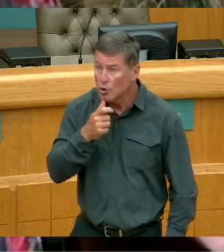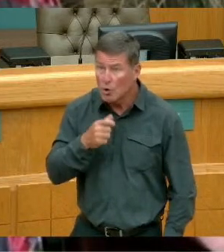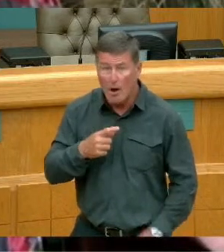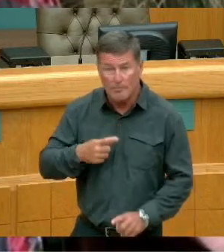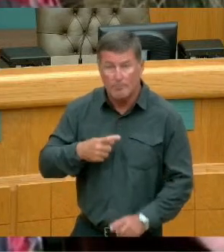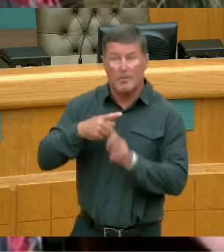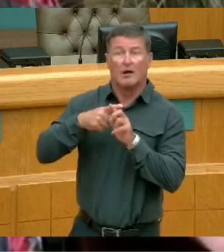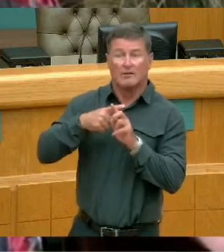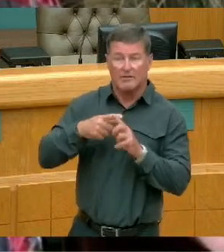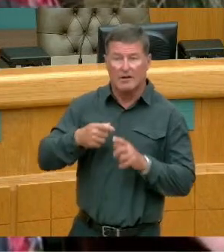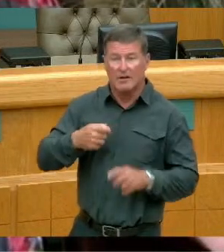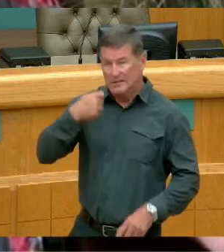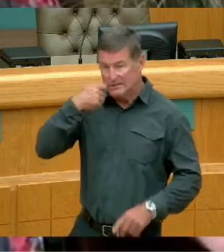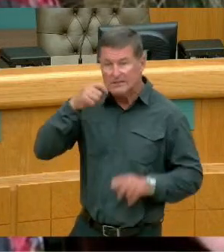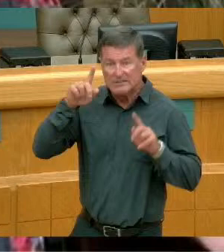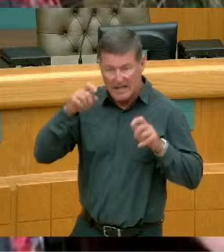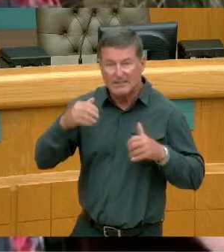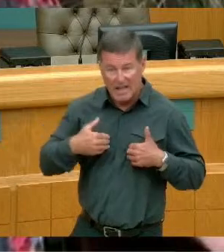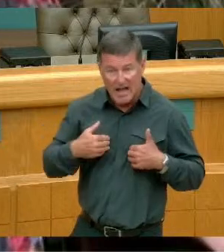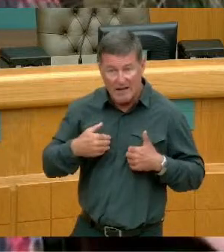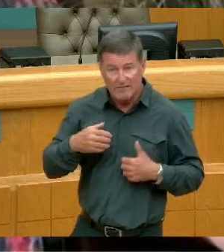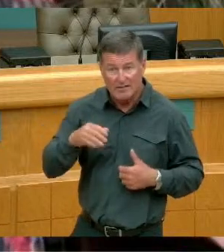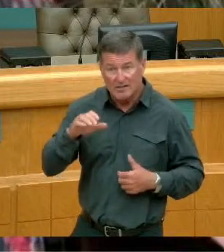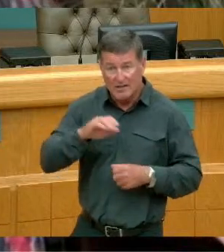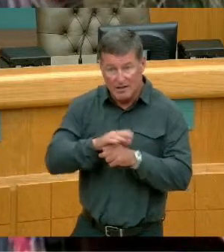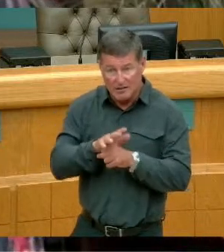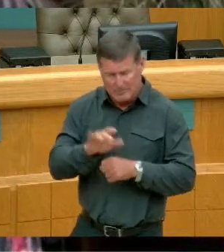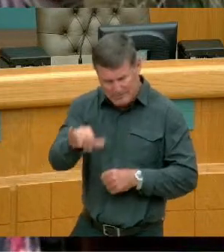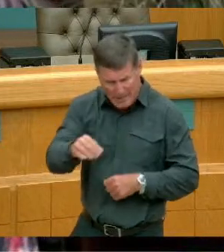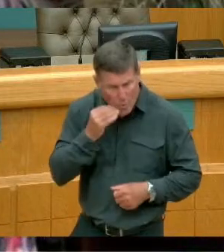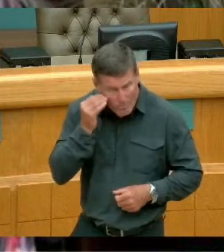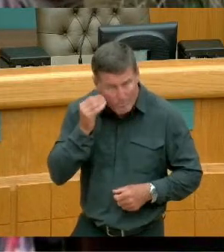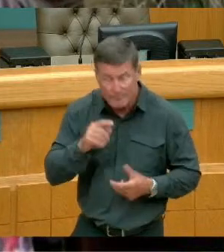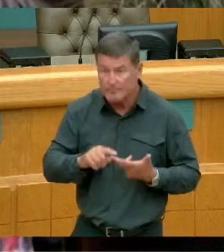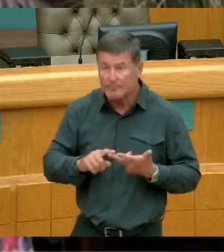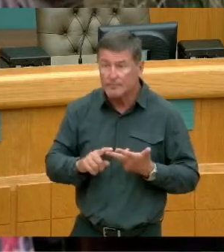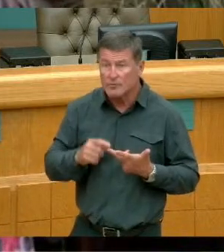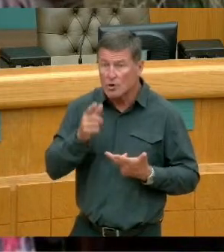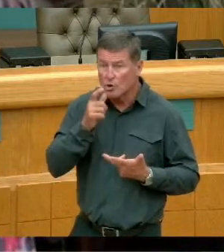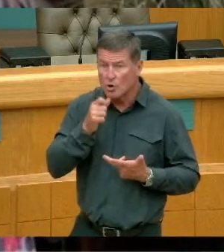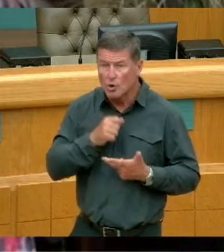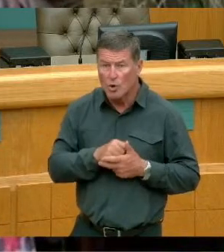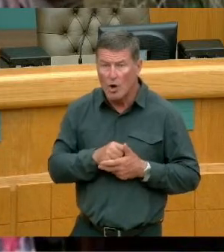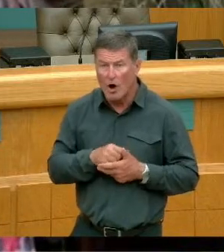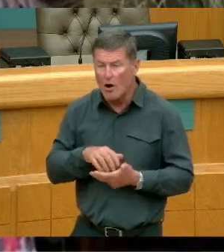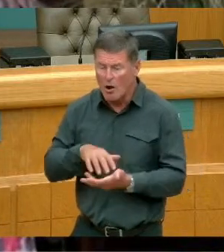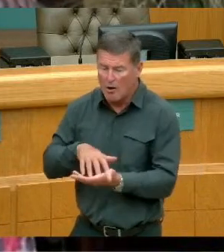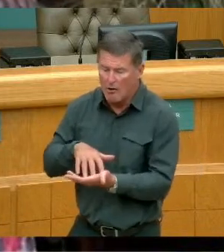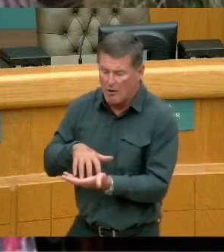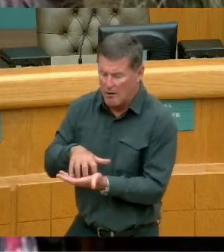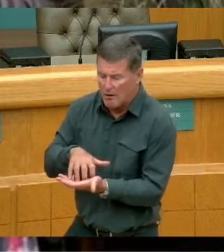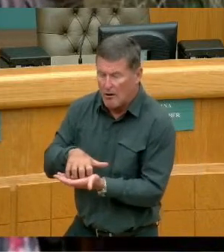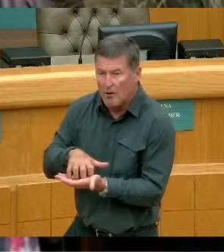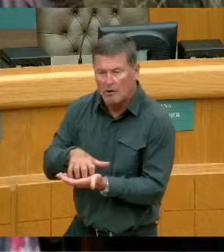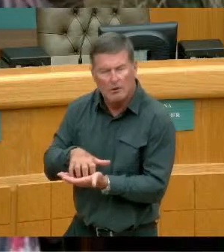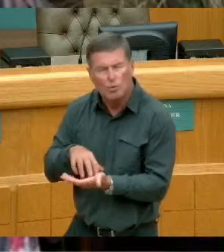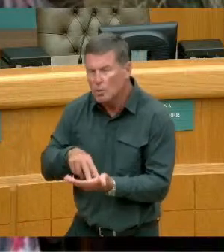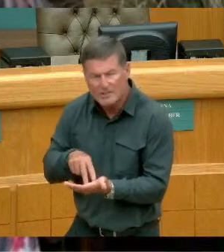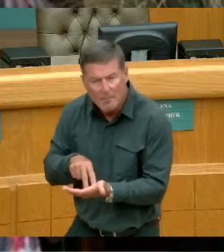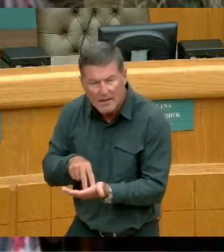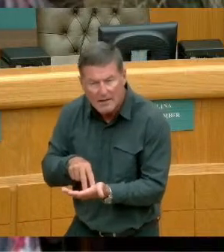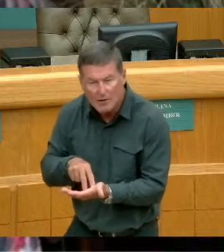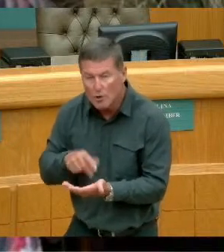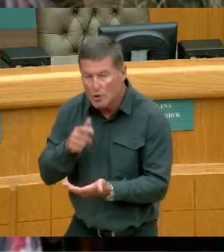positive with COVID-19, stay home. Individuals that are vulnerable, what does that mean? That means over the age